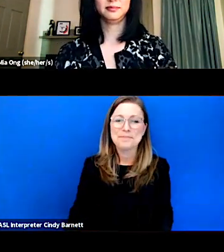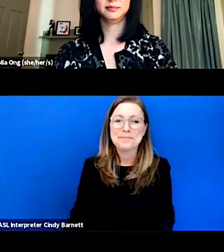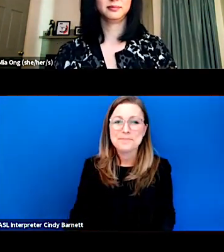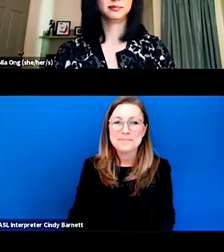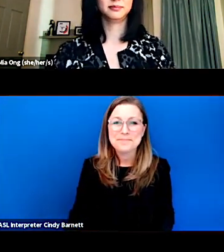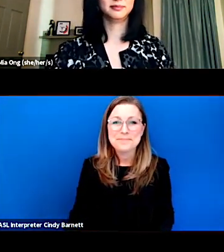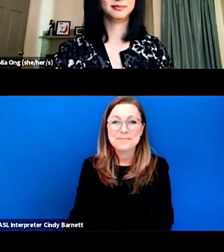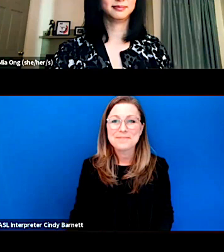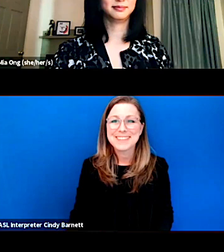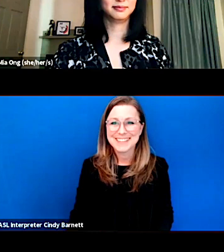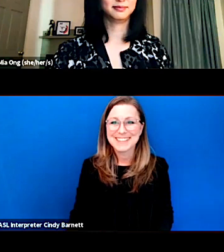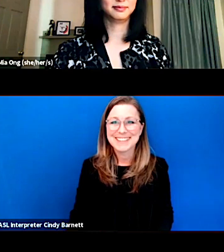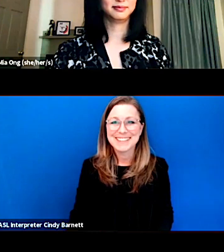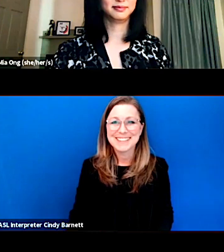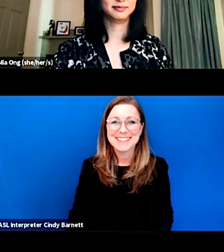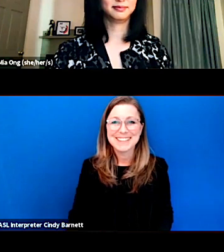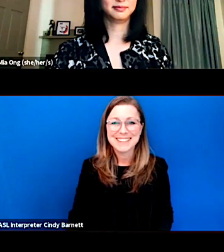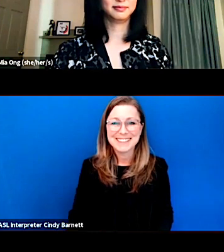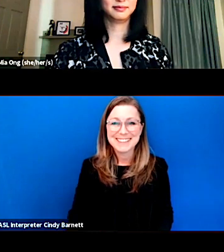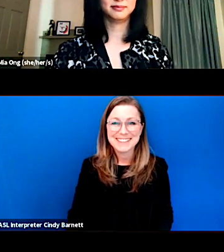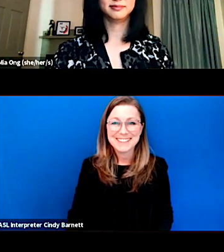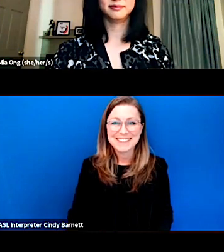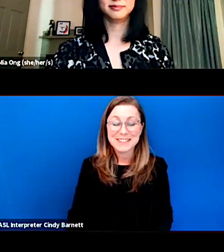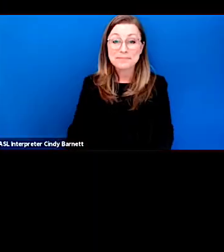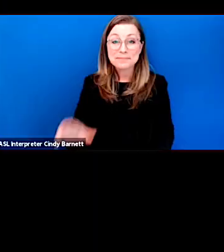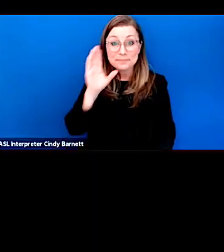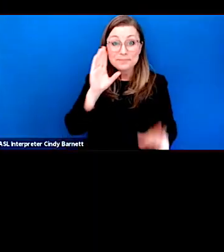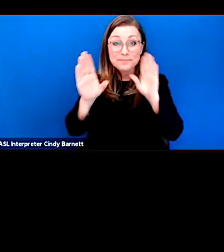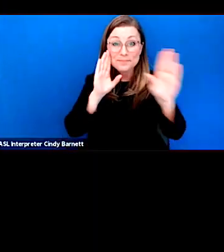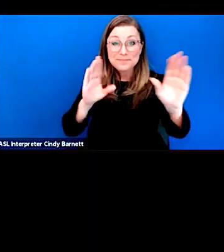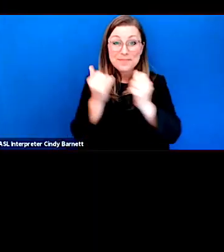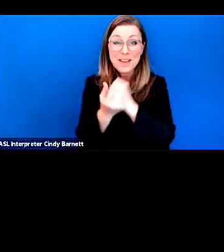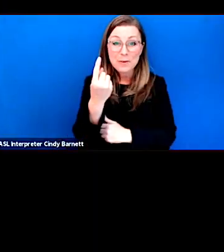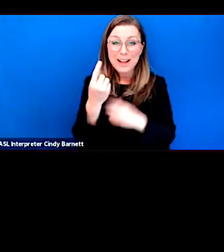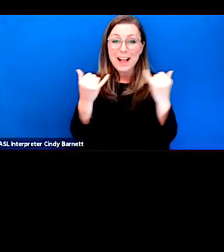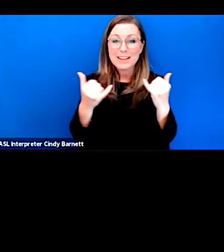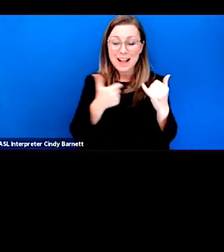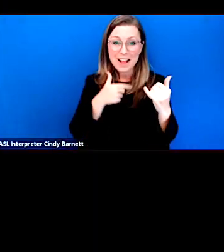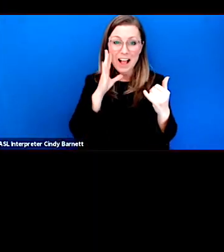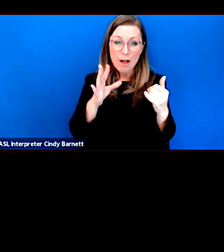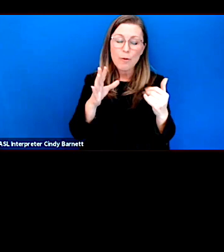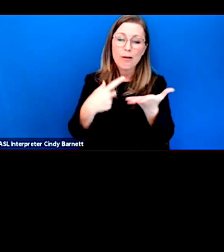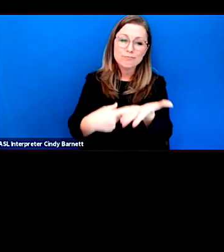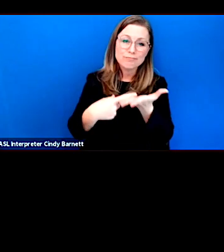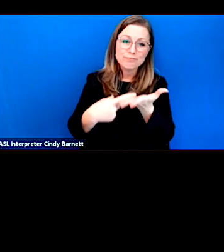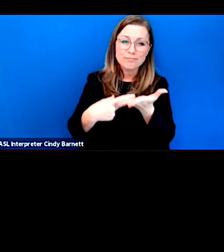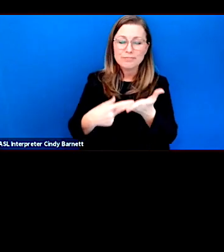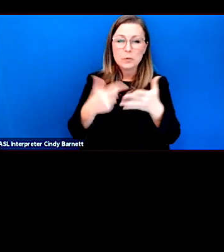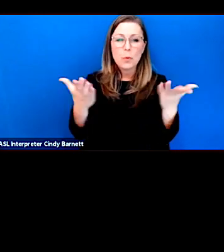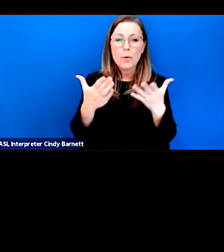Hello, everyone. I will now talk about the stages involved in the creation of a qualitative